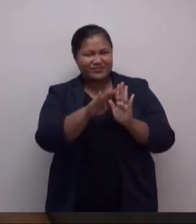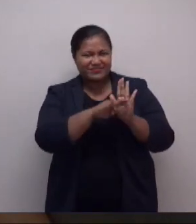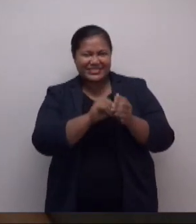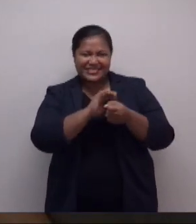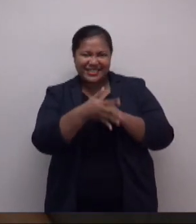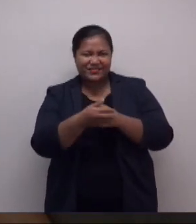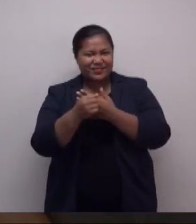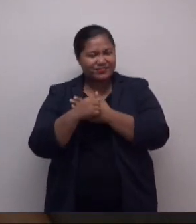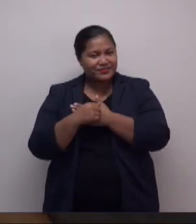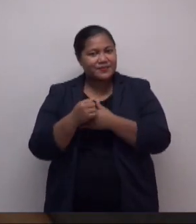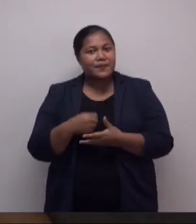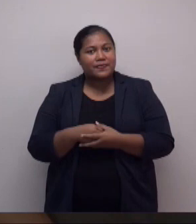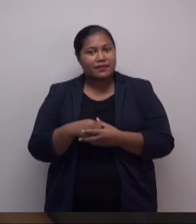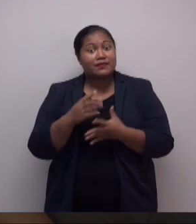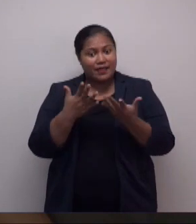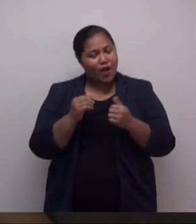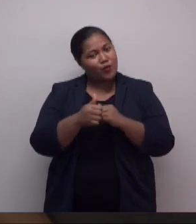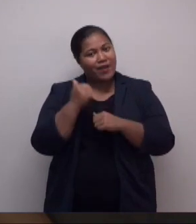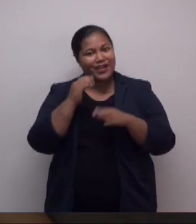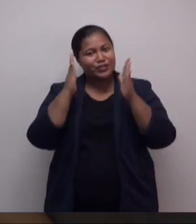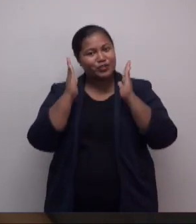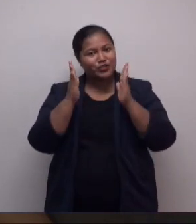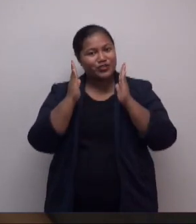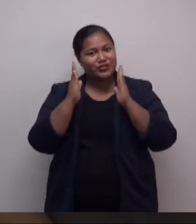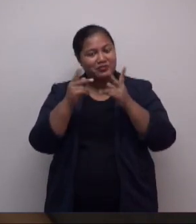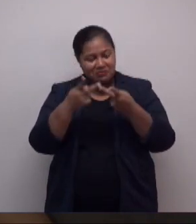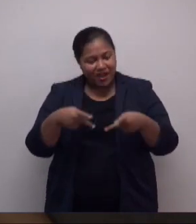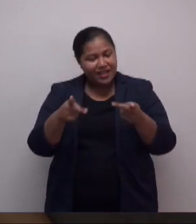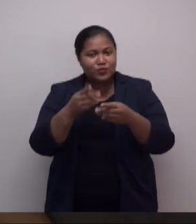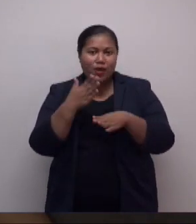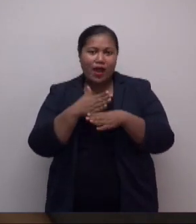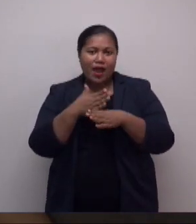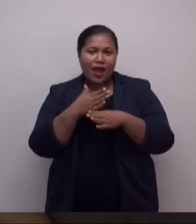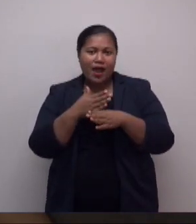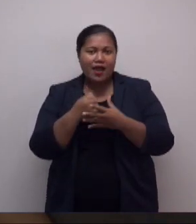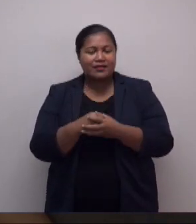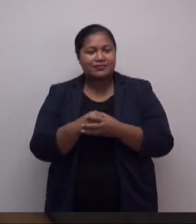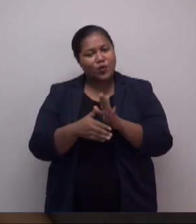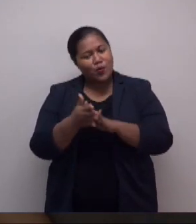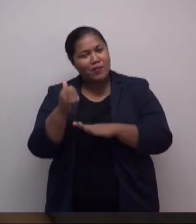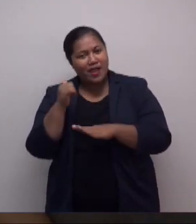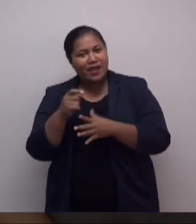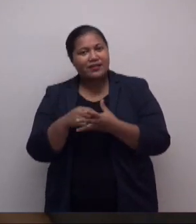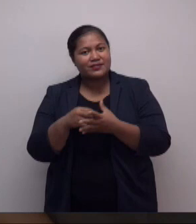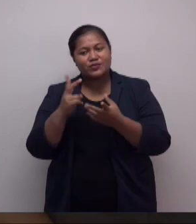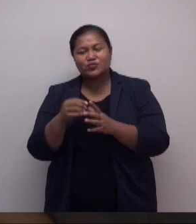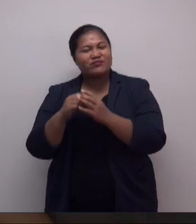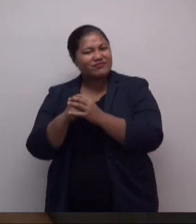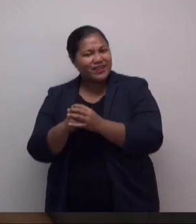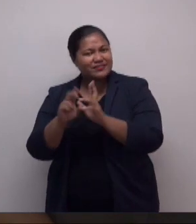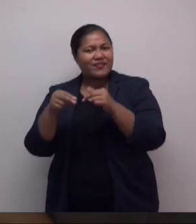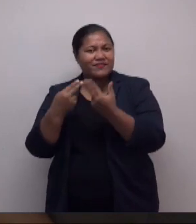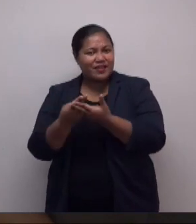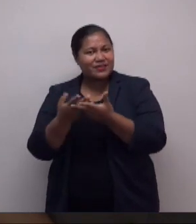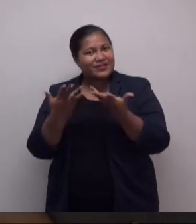returned to our houses of worship, to our places of work, to our business and into the arms of our friends and family the right